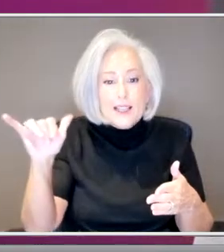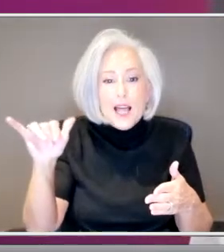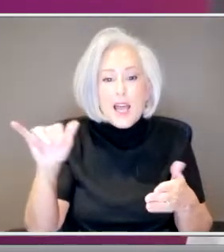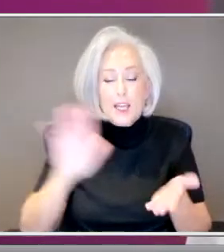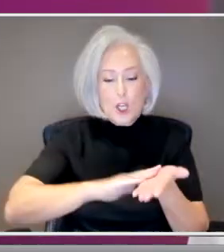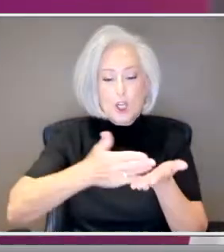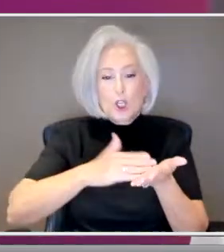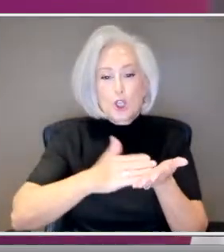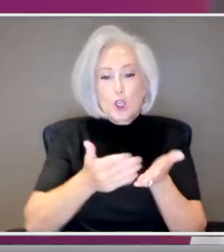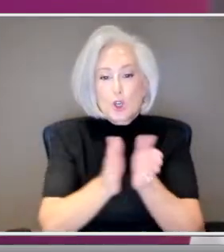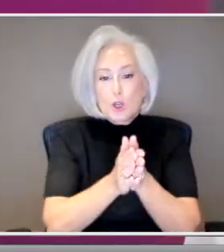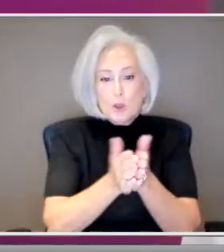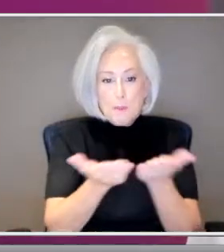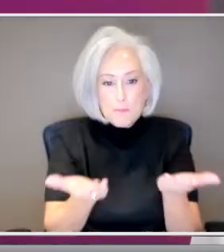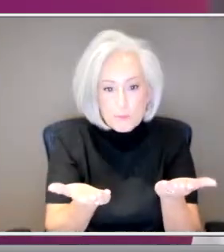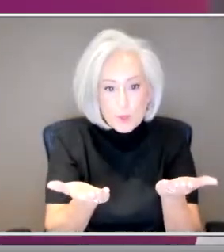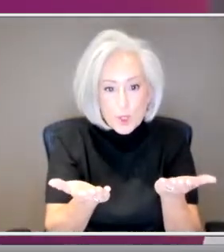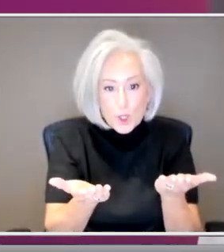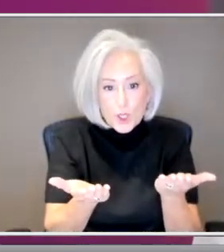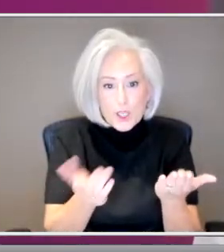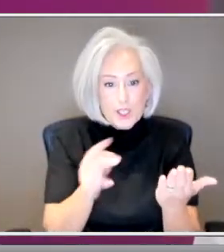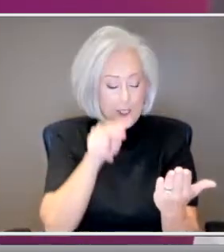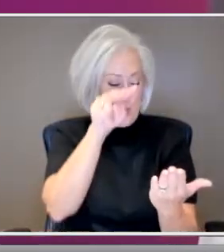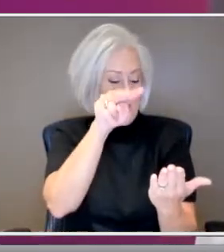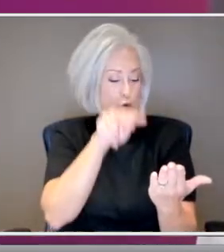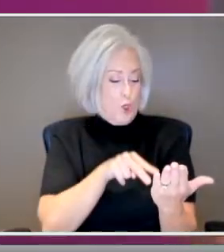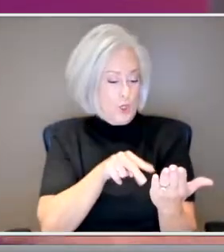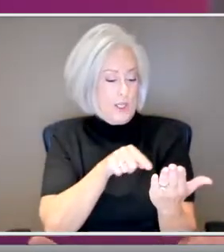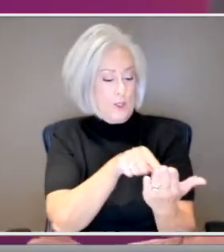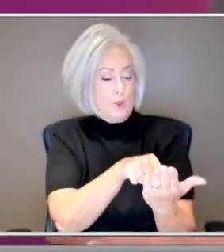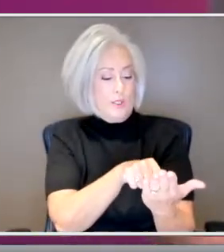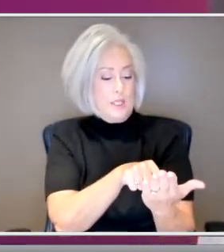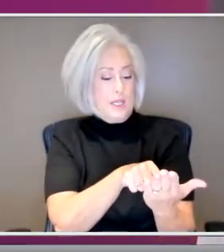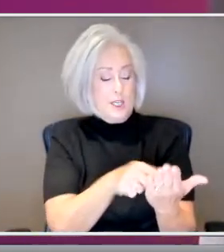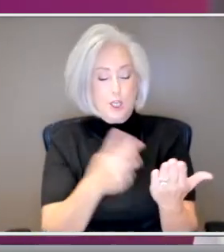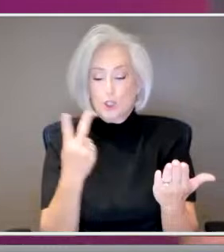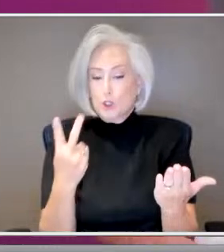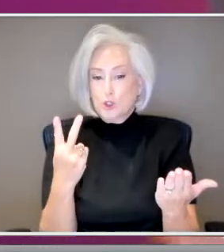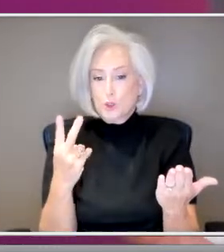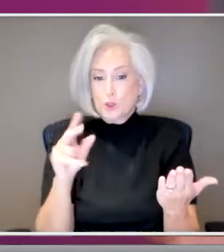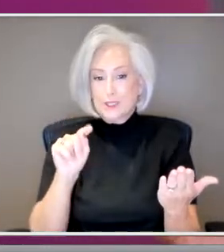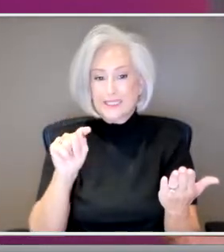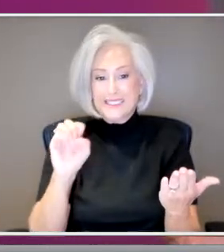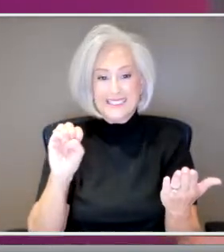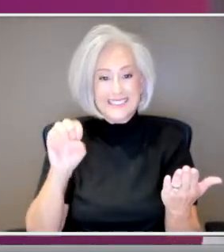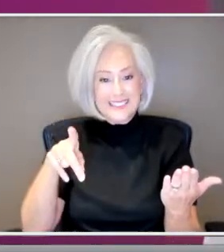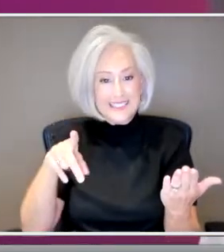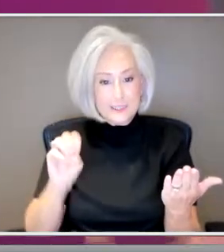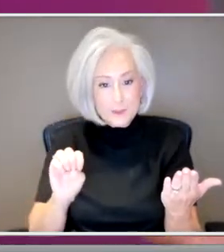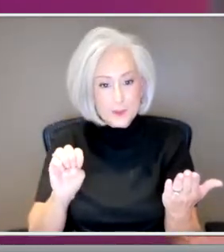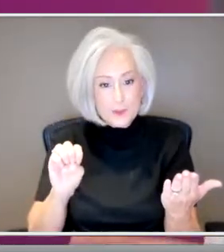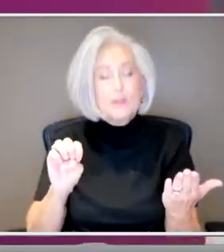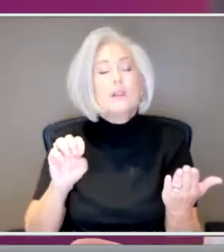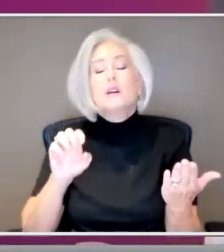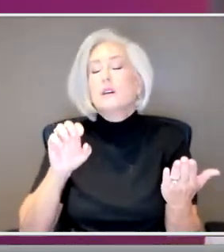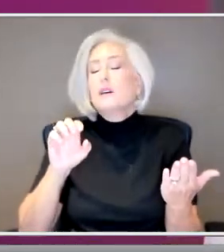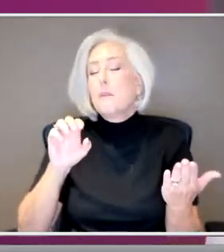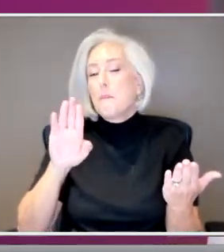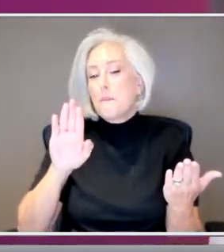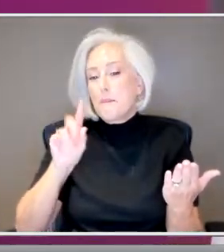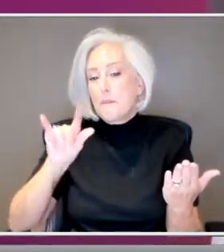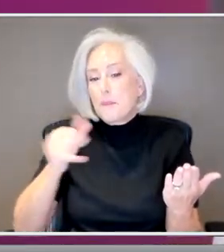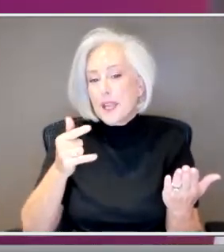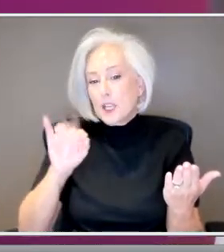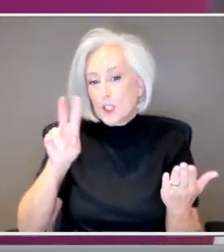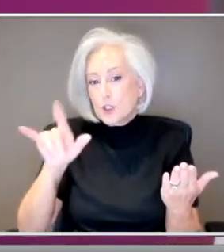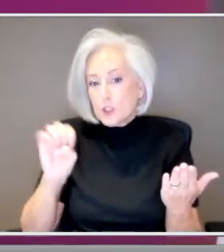2 teaspoons of baking soda, if it's 10 teaspoons of baking soda, you know that even without making that recipe, you know it's going to change. A big